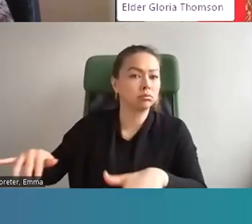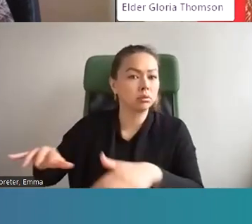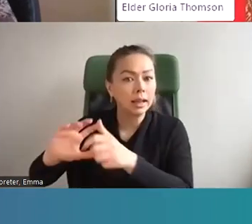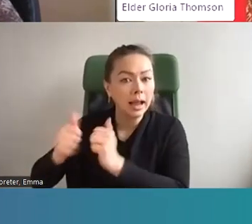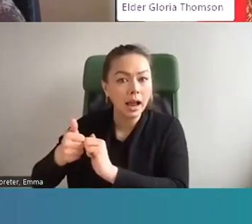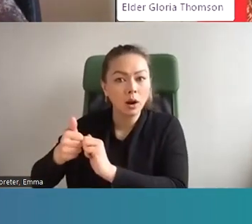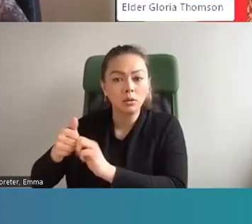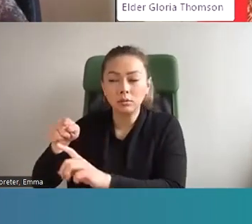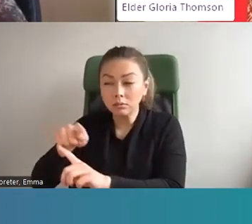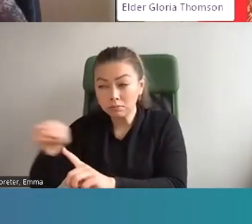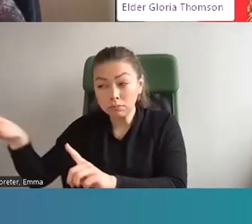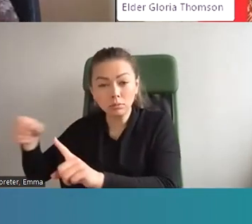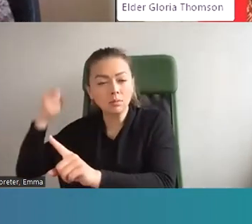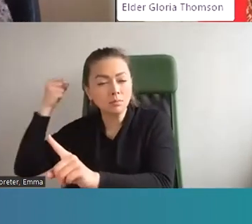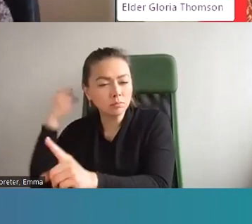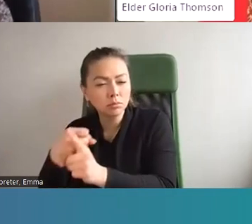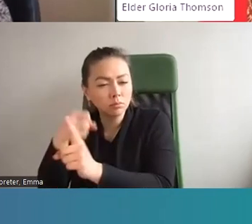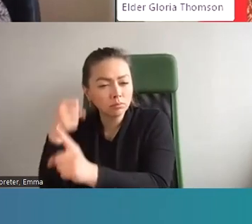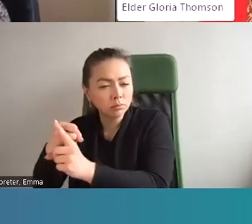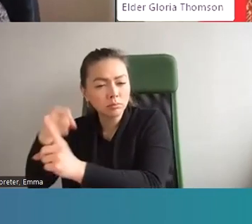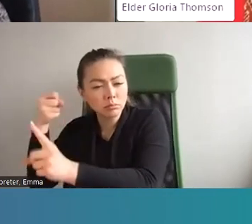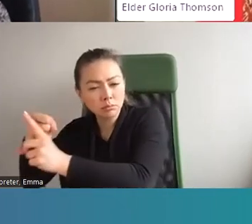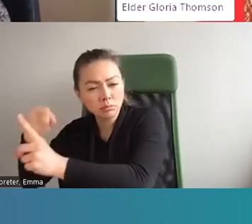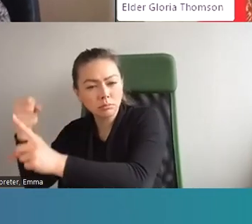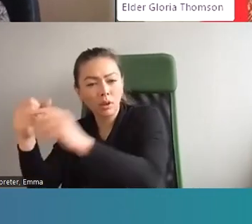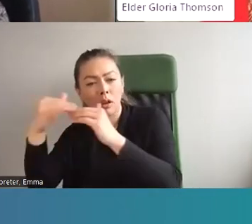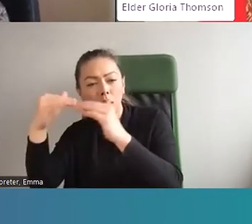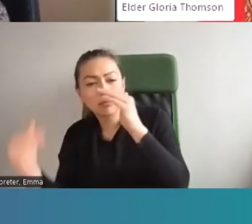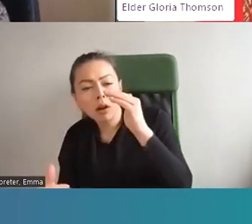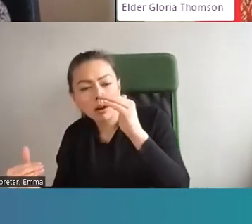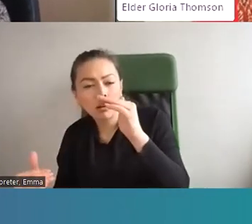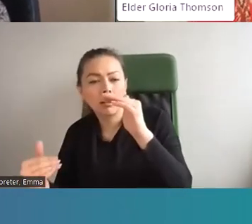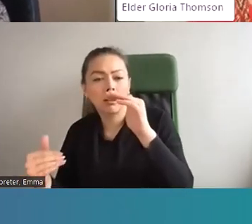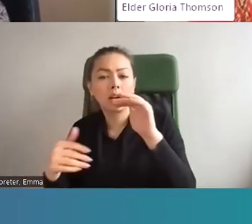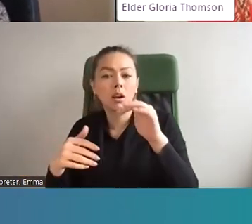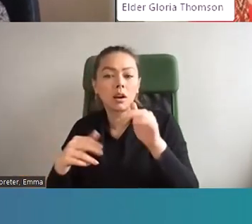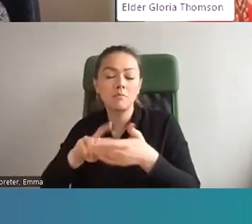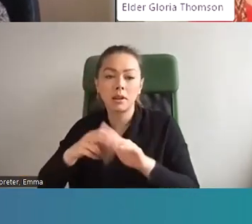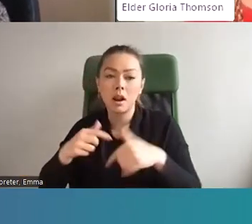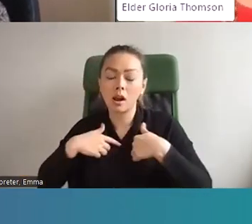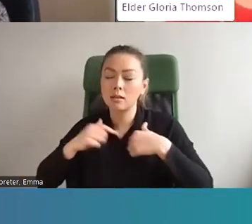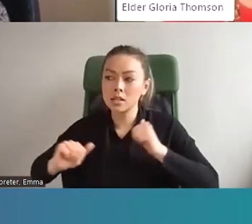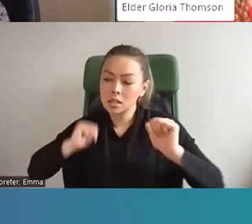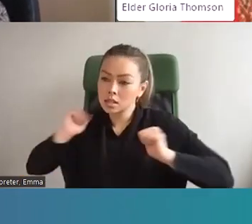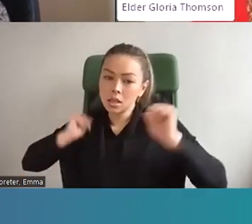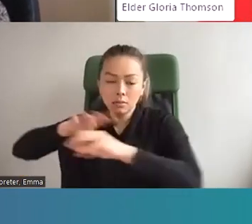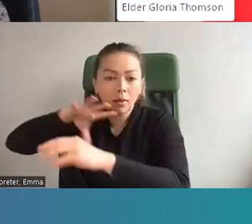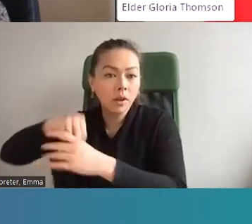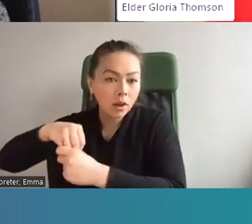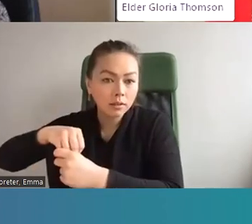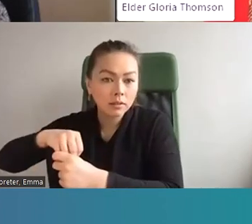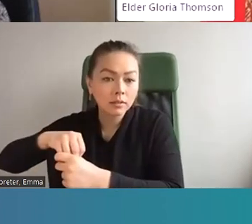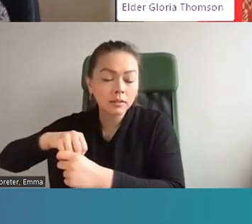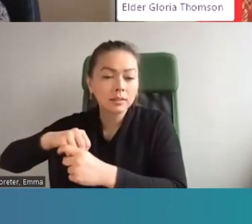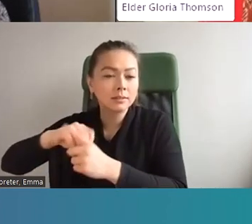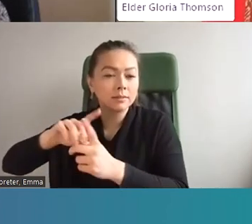those issues. And so I became very involved. And then, of course, on the side, was learning about